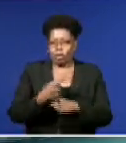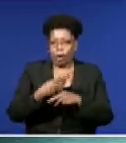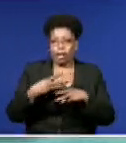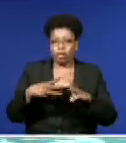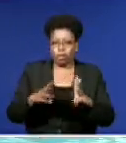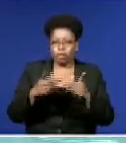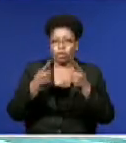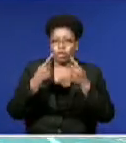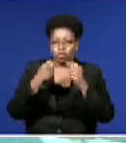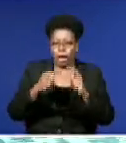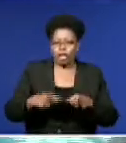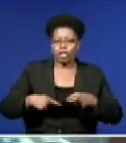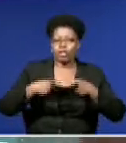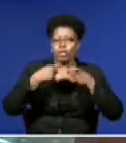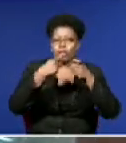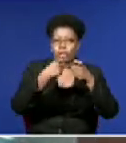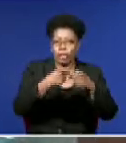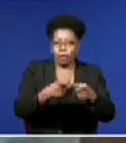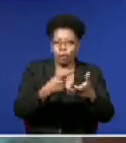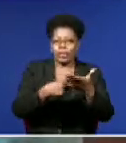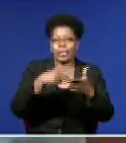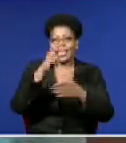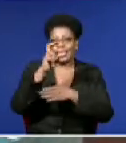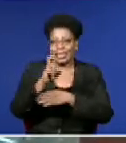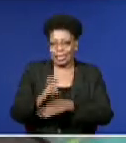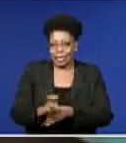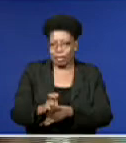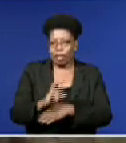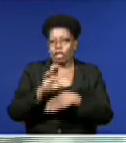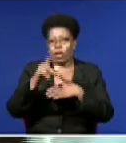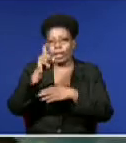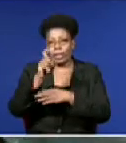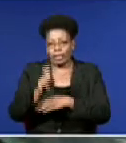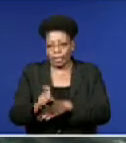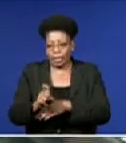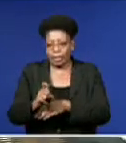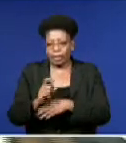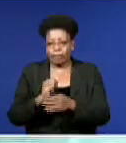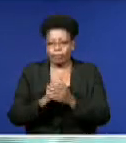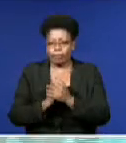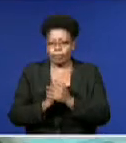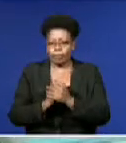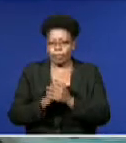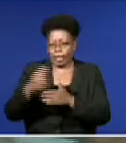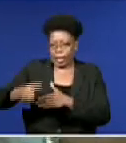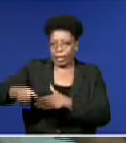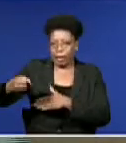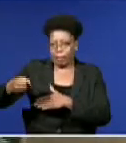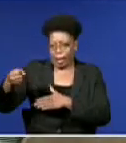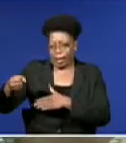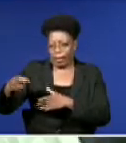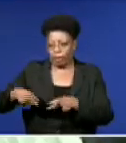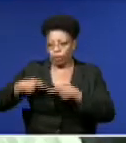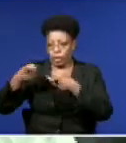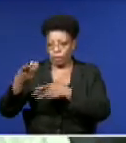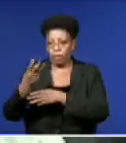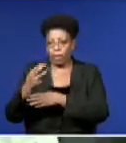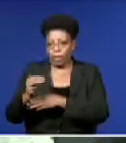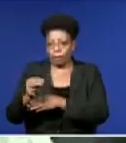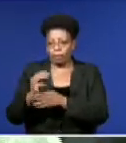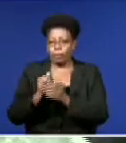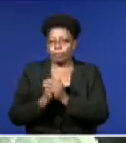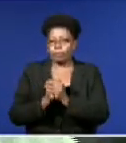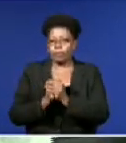to give them what they need. So all they need is in this particular bags that we pack.